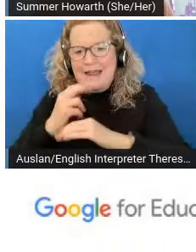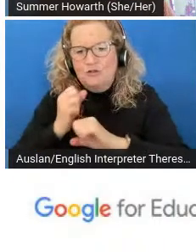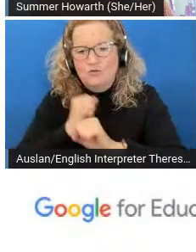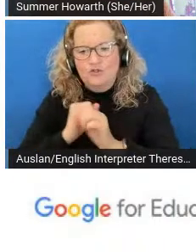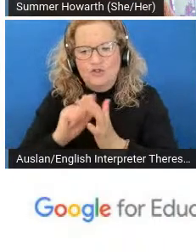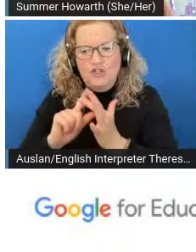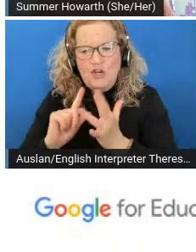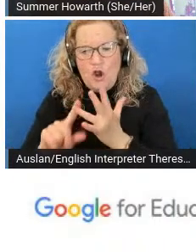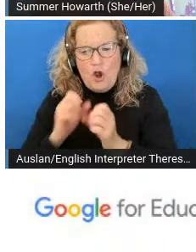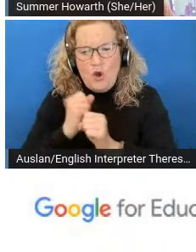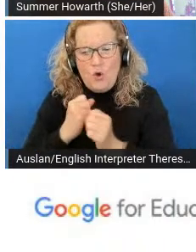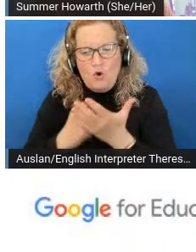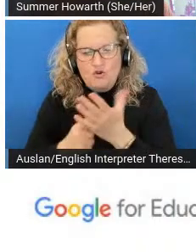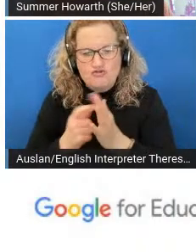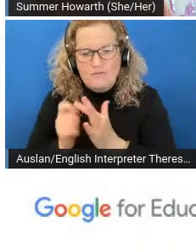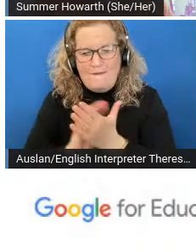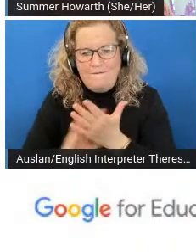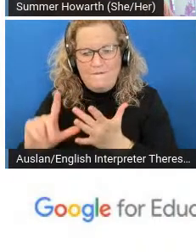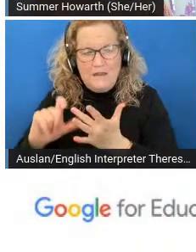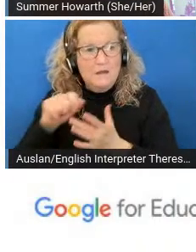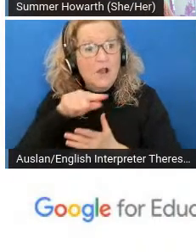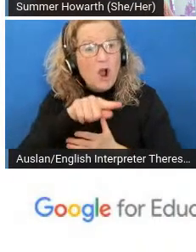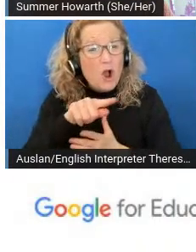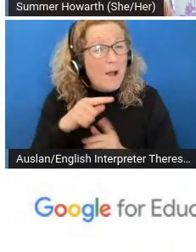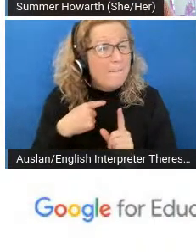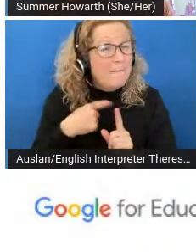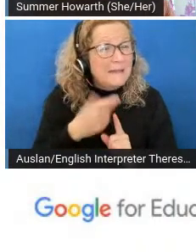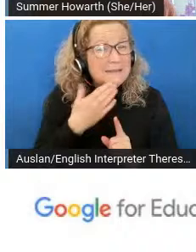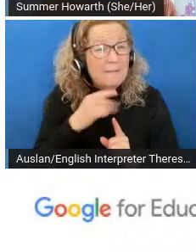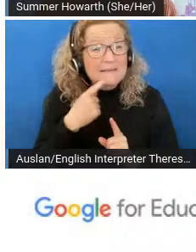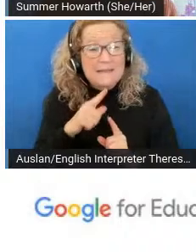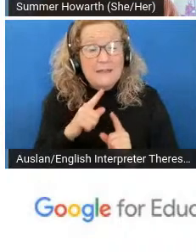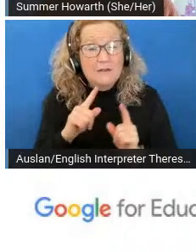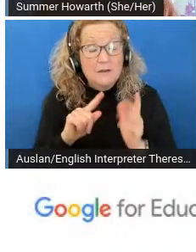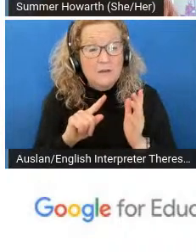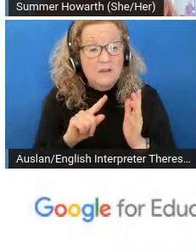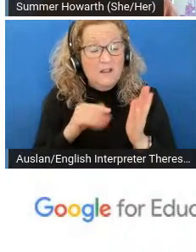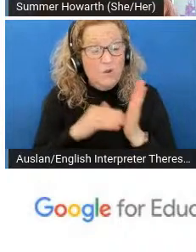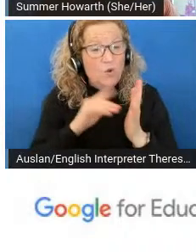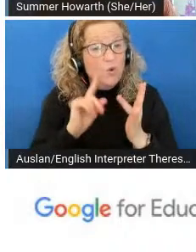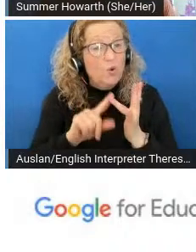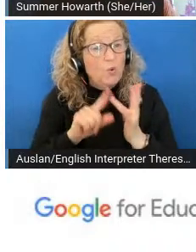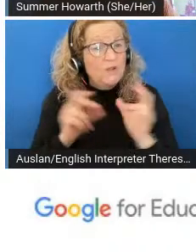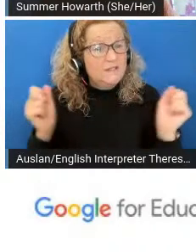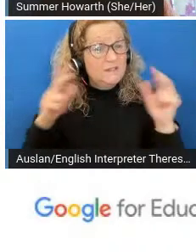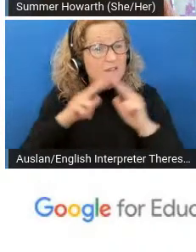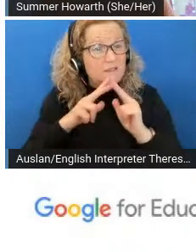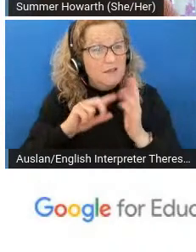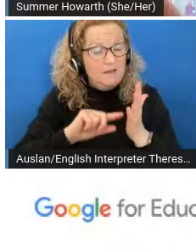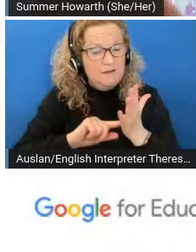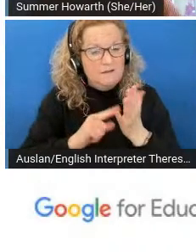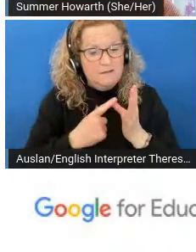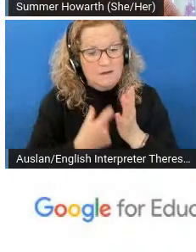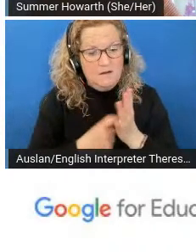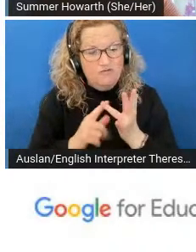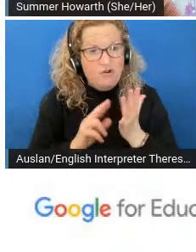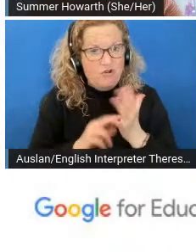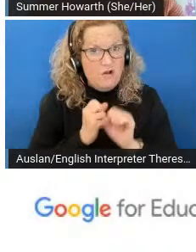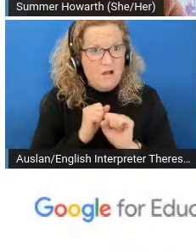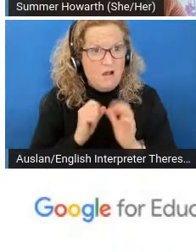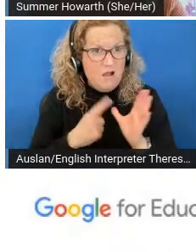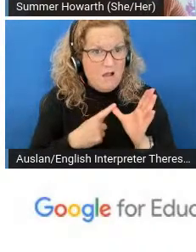also... Taronga Zoo, I think they created some content, didn't they? They certainly did, Taronga Zoo. So there's a bunch of it there. Now, obviously, for some